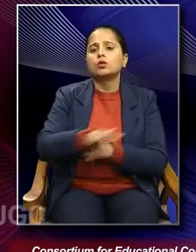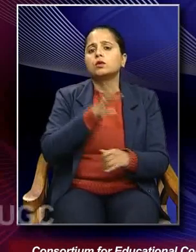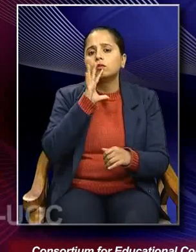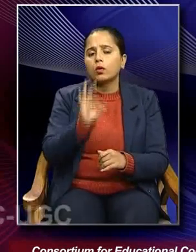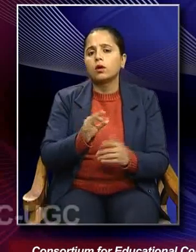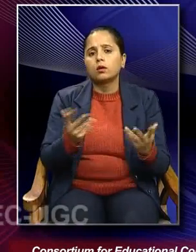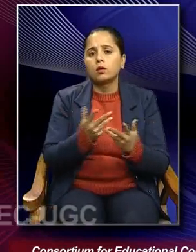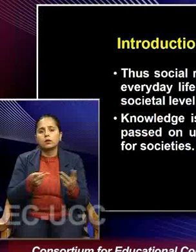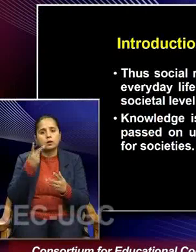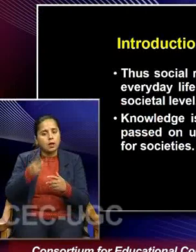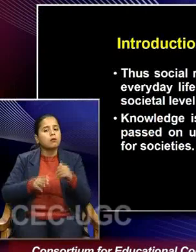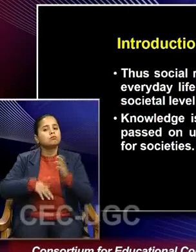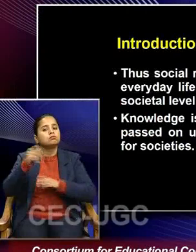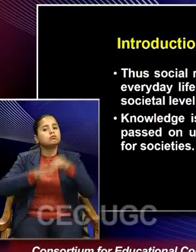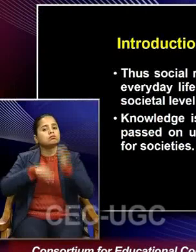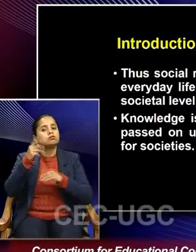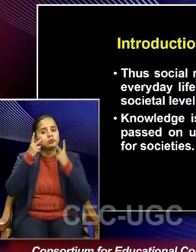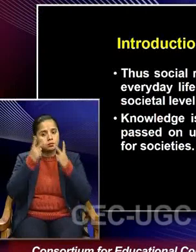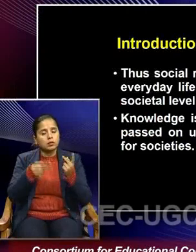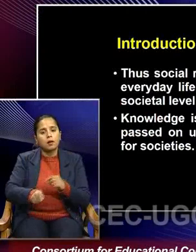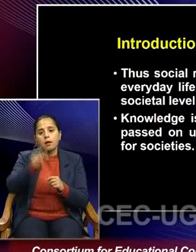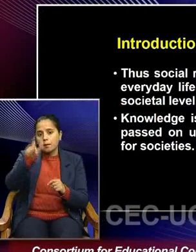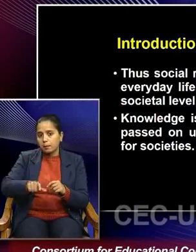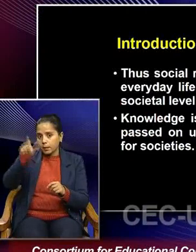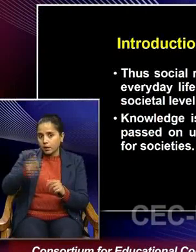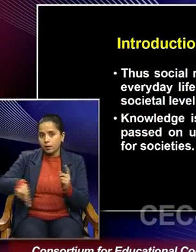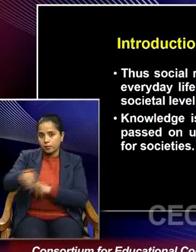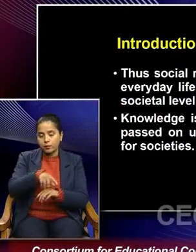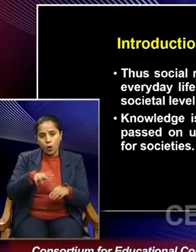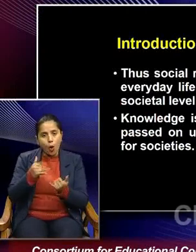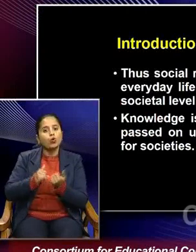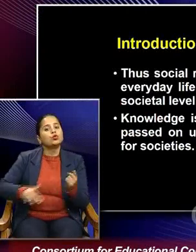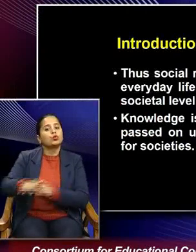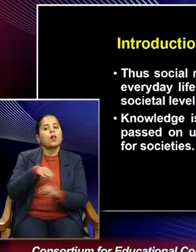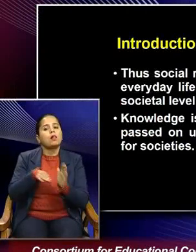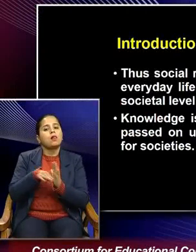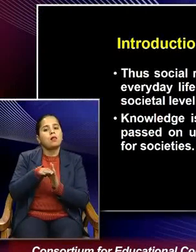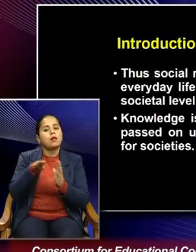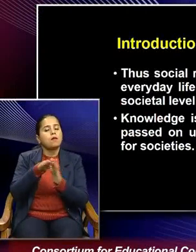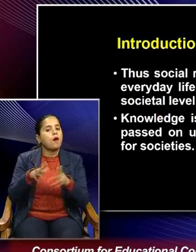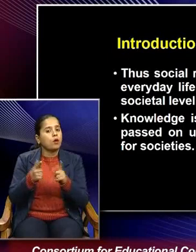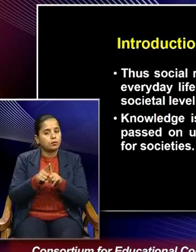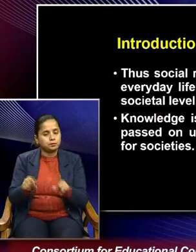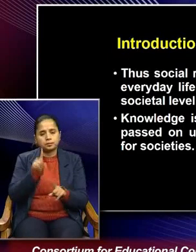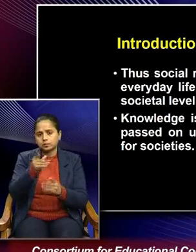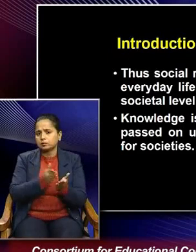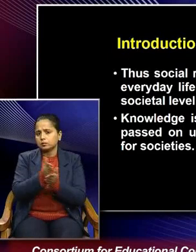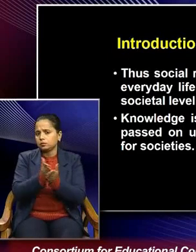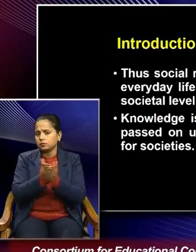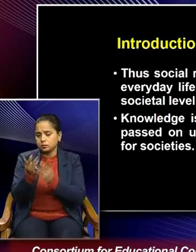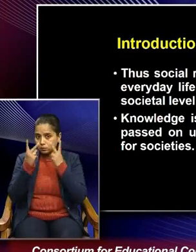reality constructed at the individual and societal level? One way in